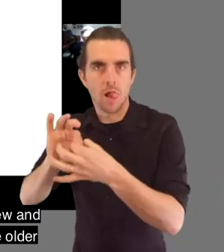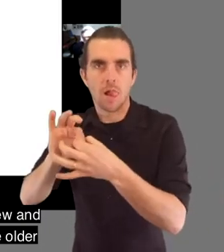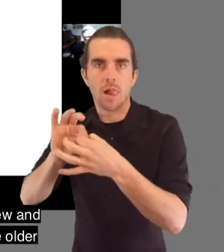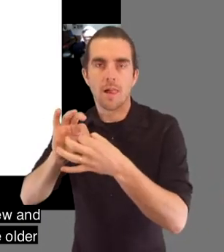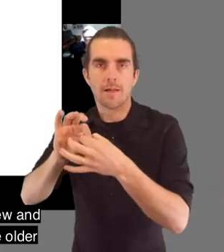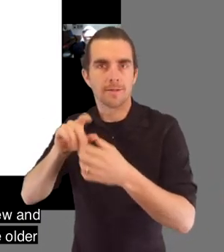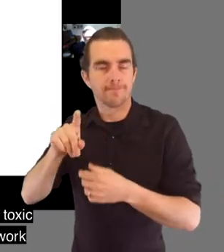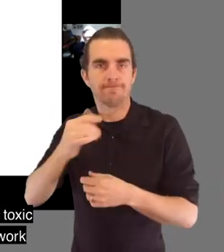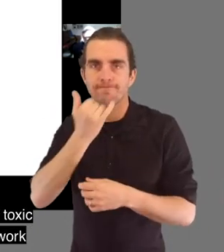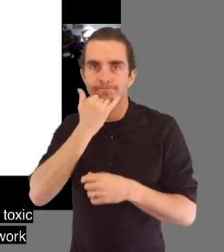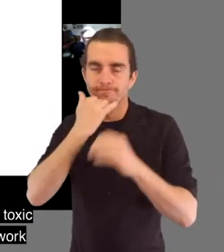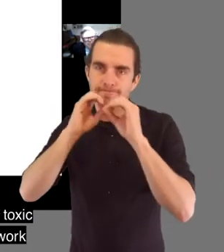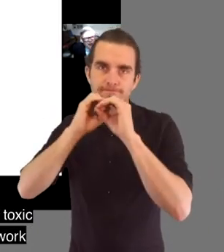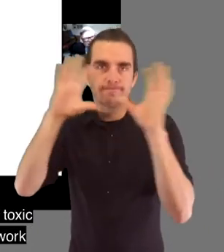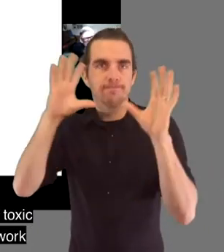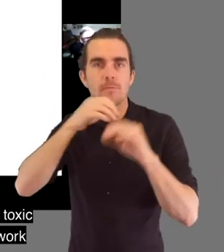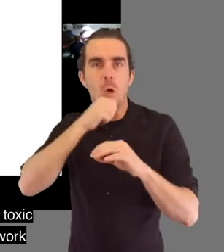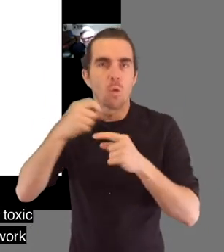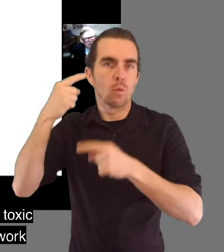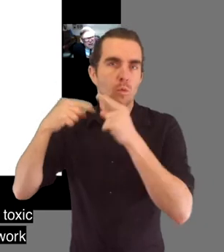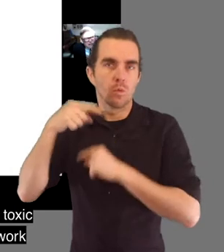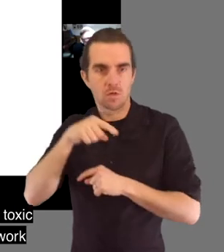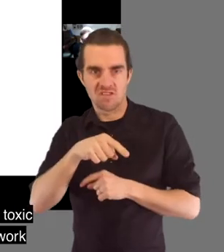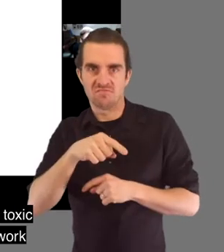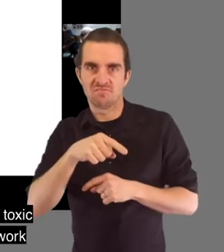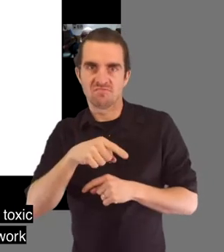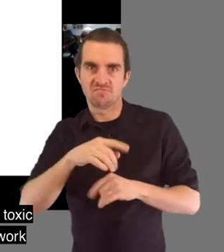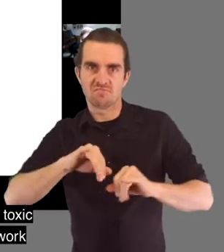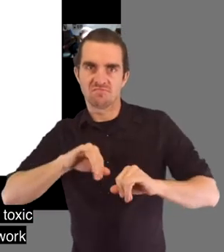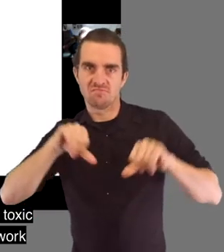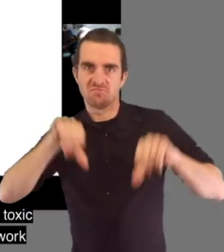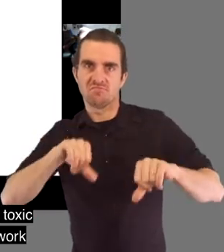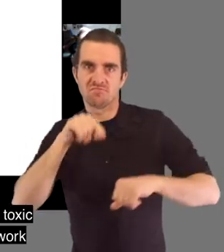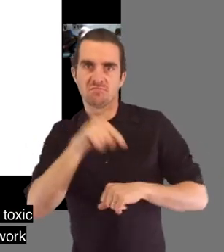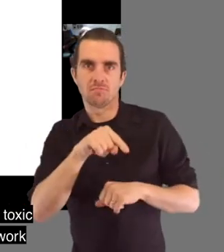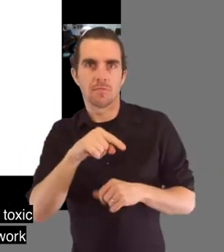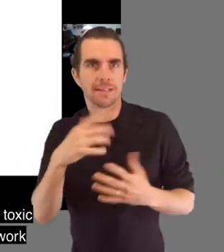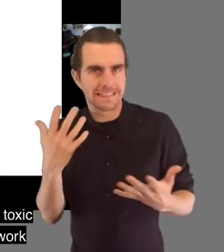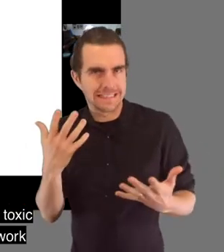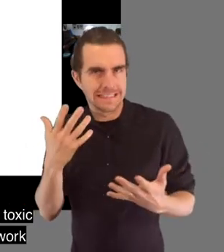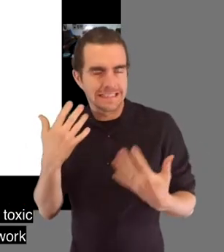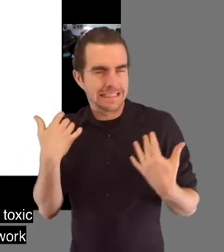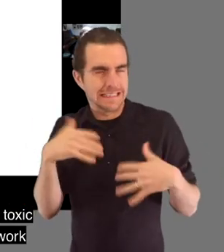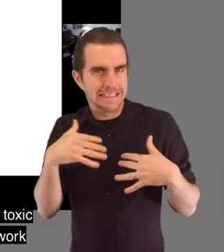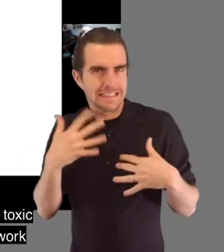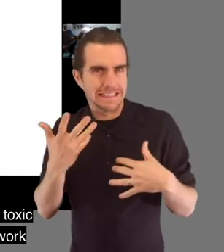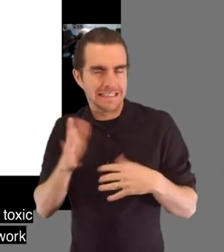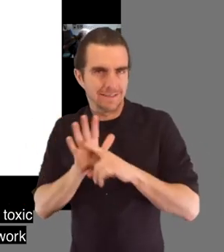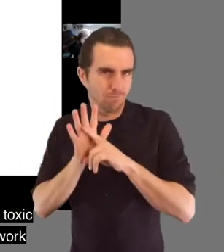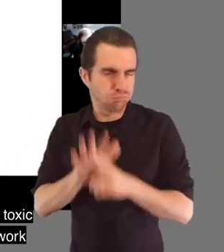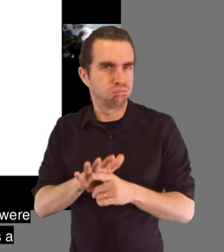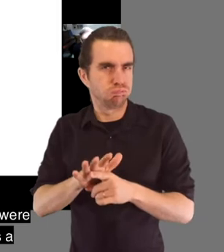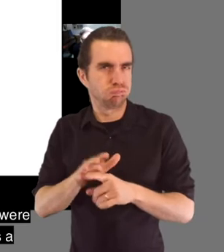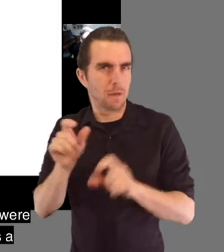the older ideas of animism. And this is a really toxic cocktail to affect people. So the